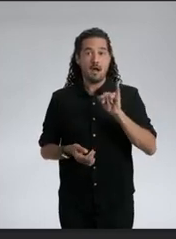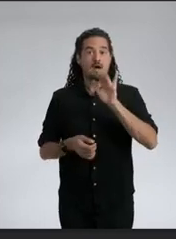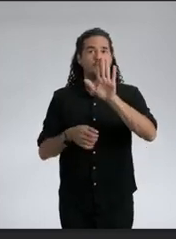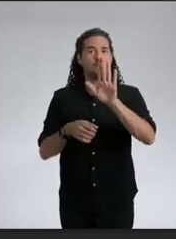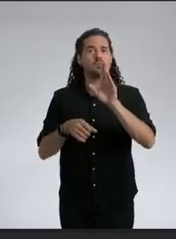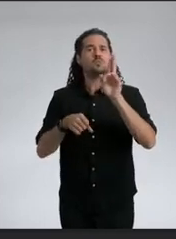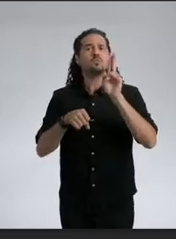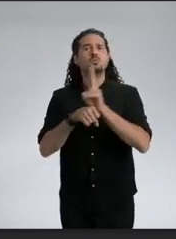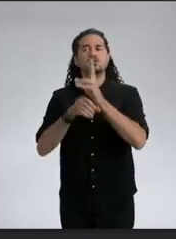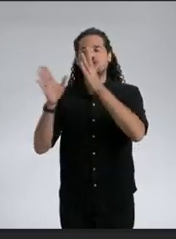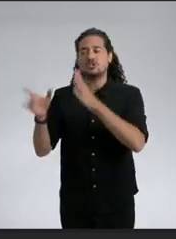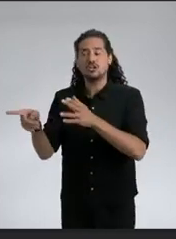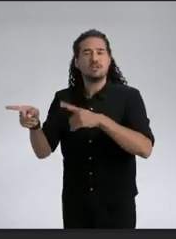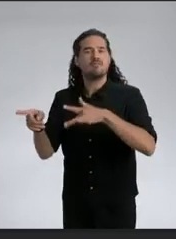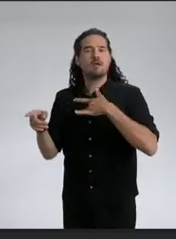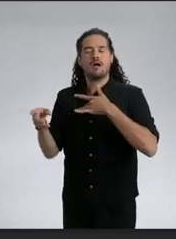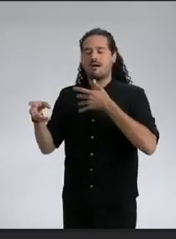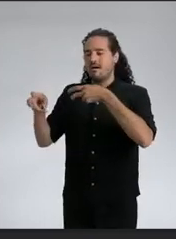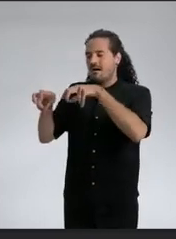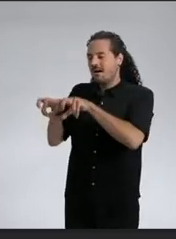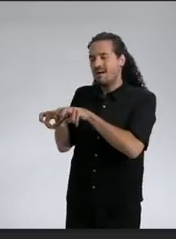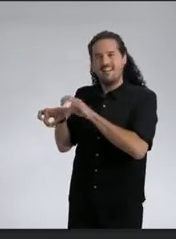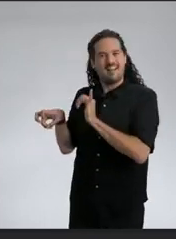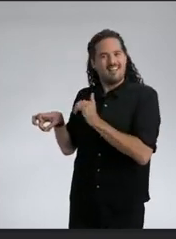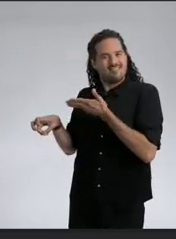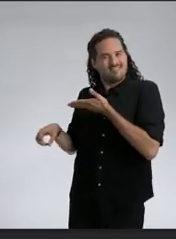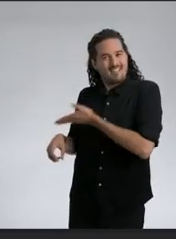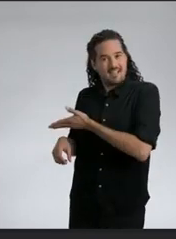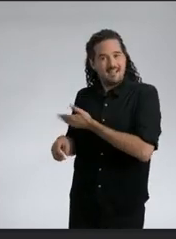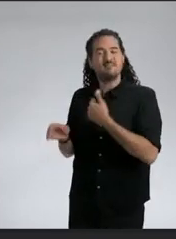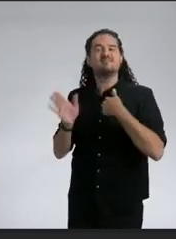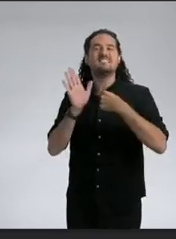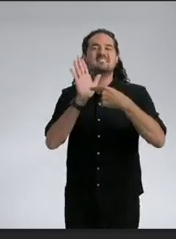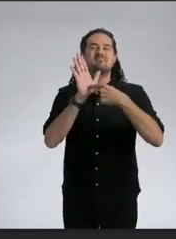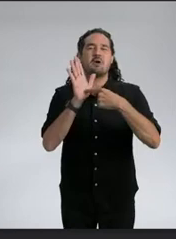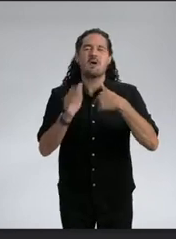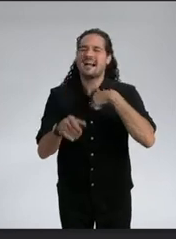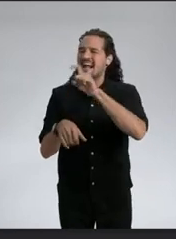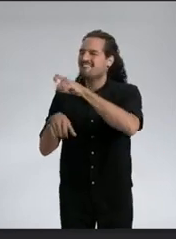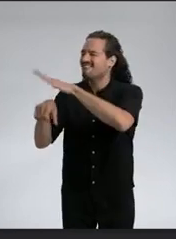before. But before we show you a demo, we're going to need to call in a little extra help.